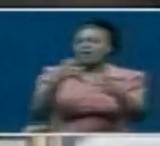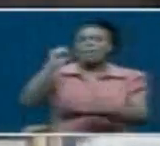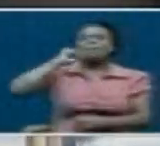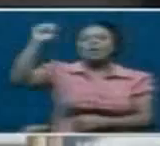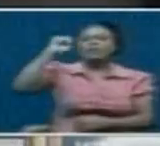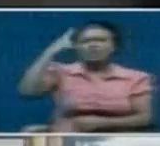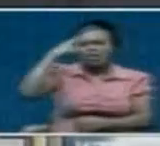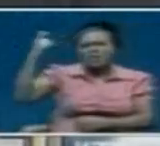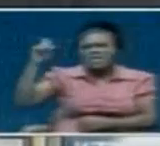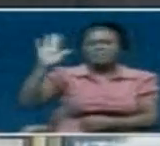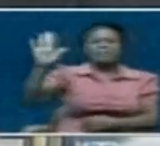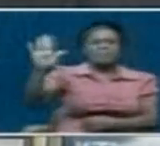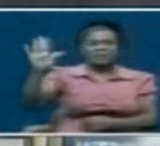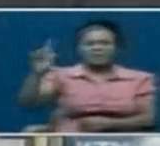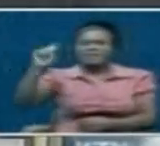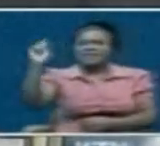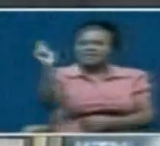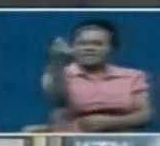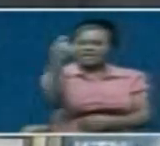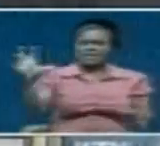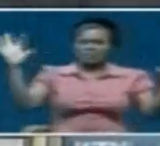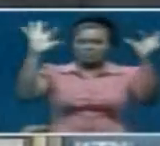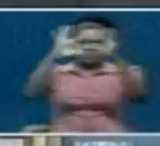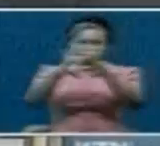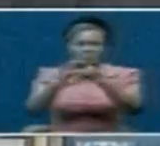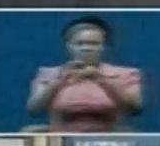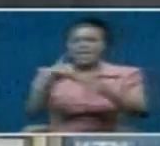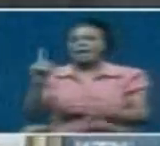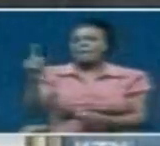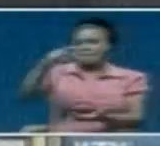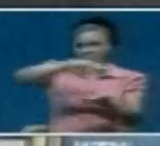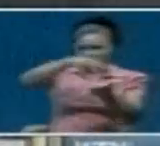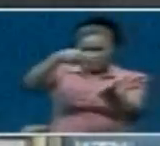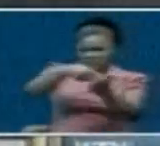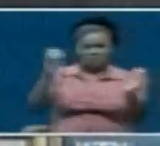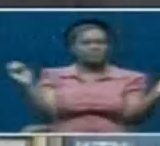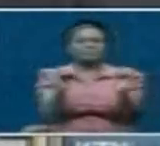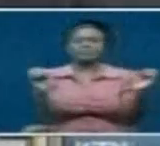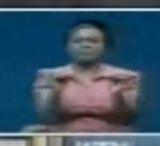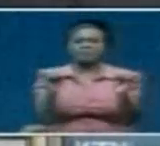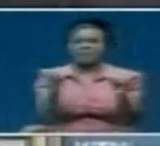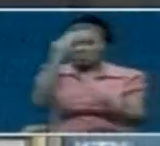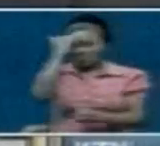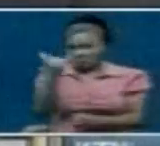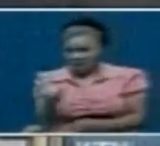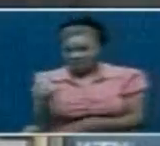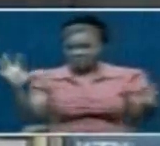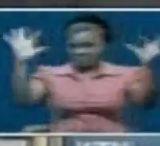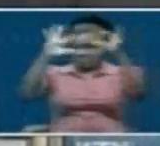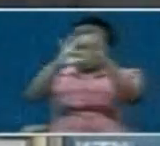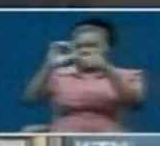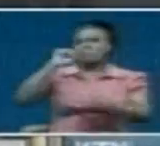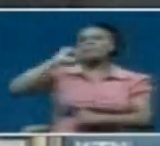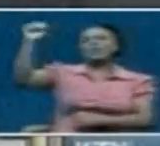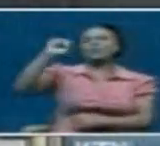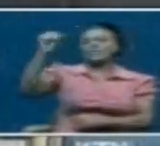ambitions of the two? In Kenya, people do not coalesce around because of principles or because of ideology. It's the coalesce around politics